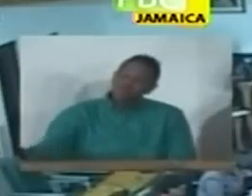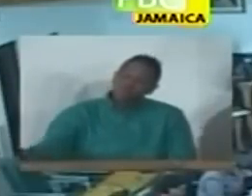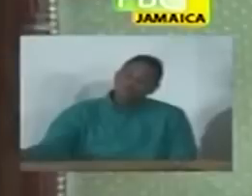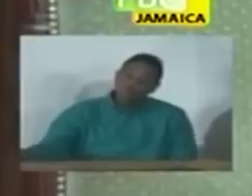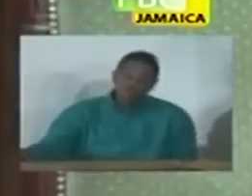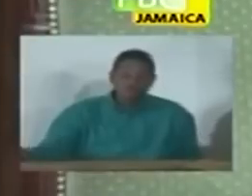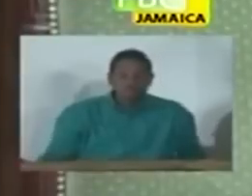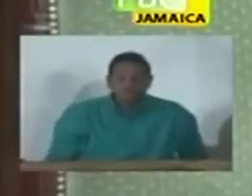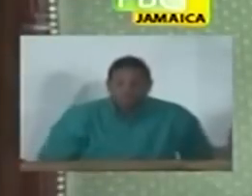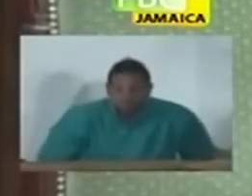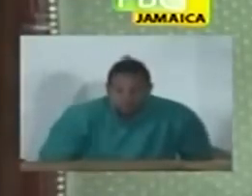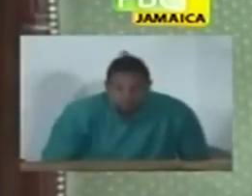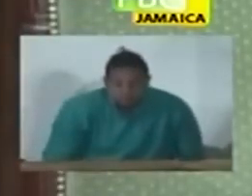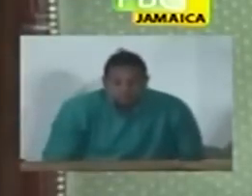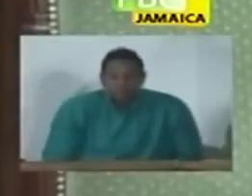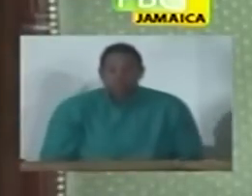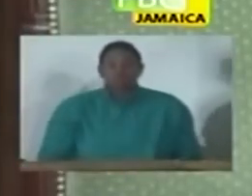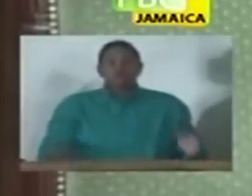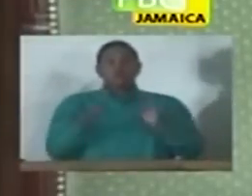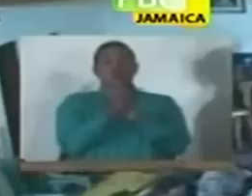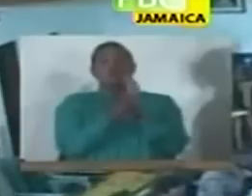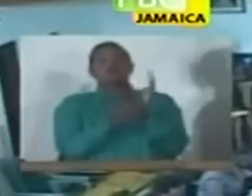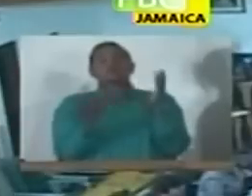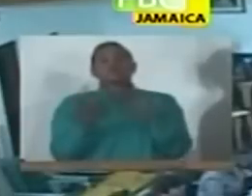Bills brought from the Honourable House of Representatives.